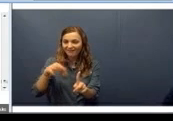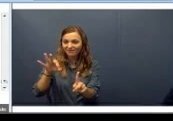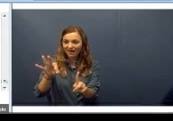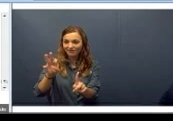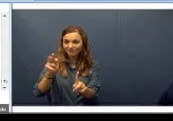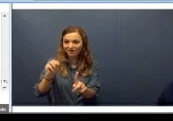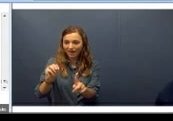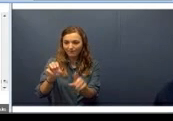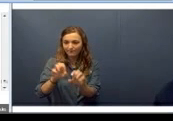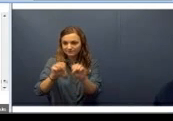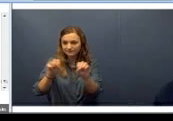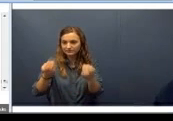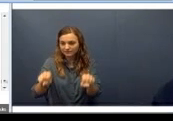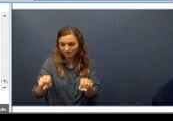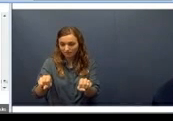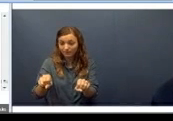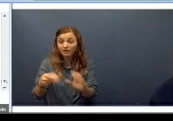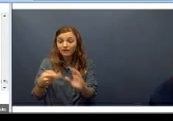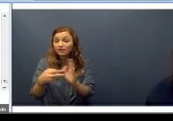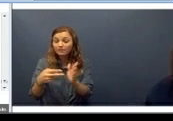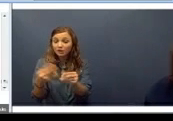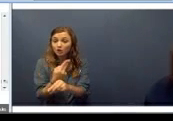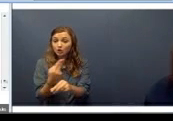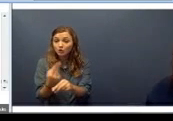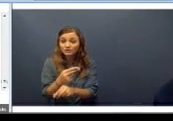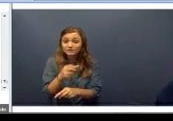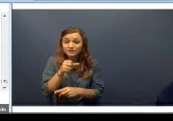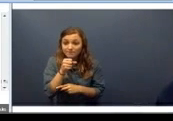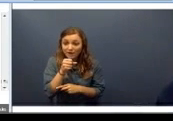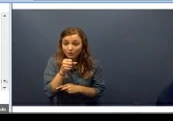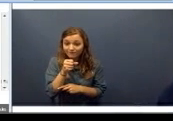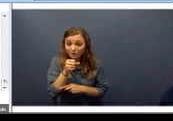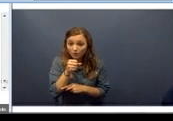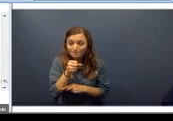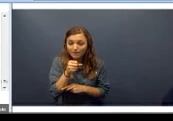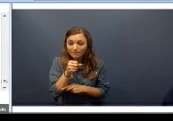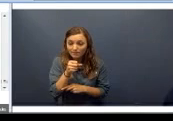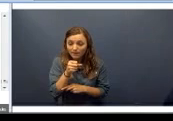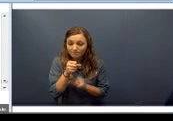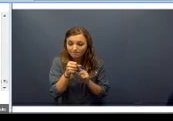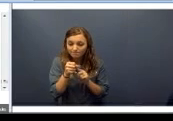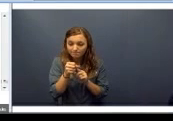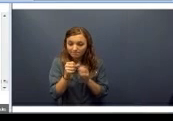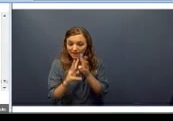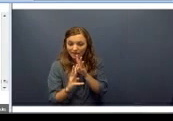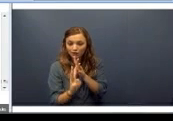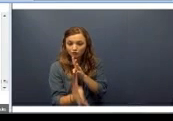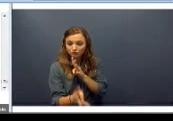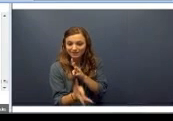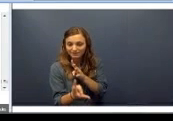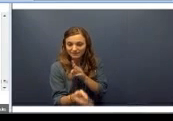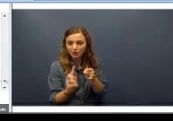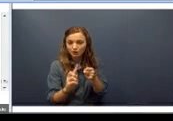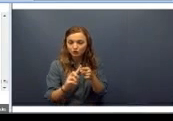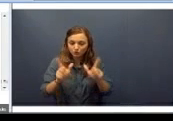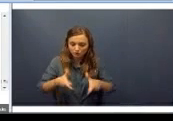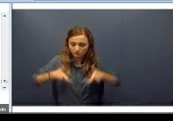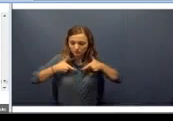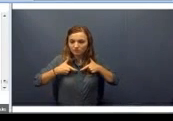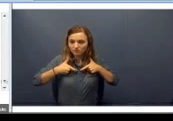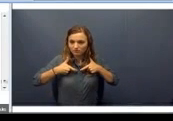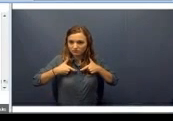system, which takes the feed from your microphone and transmits it